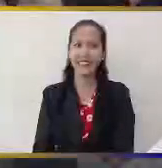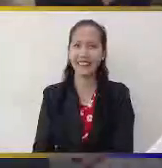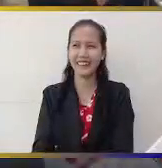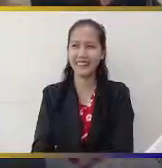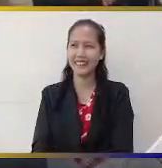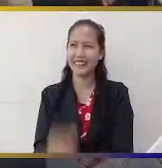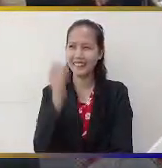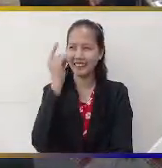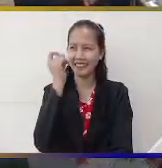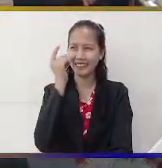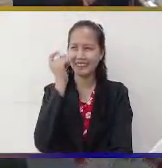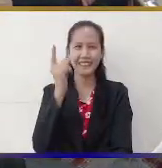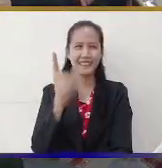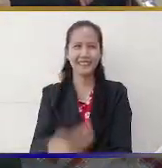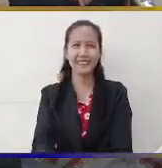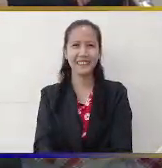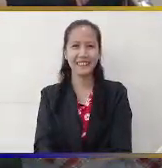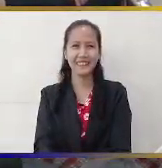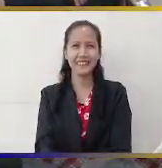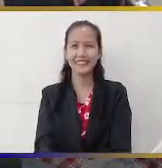Amen.